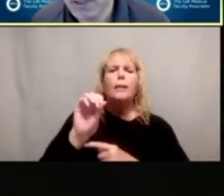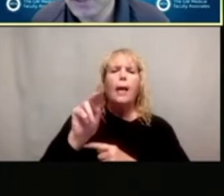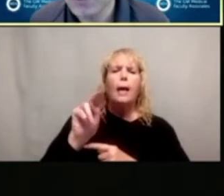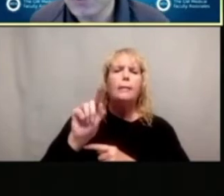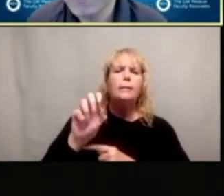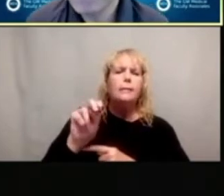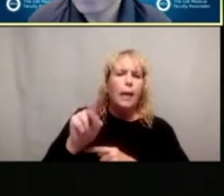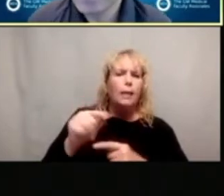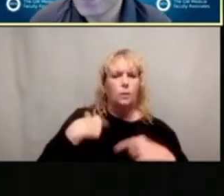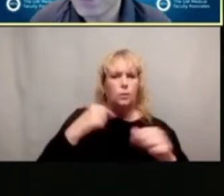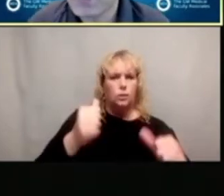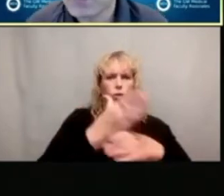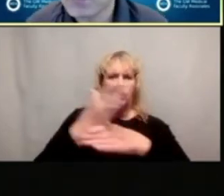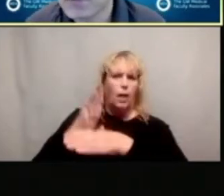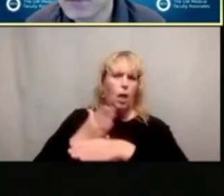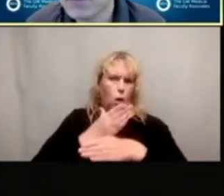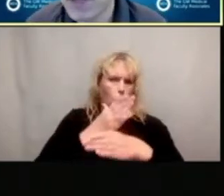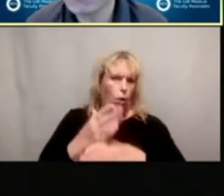then